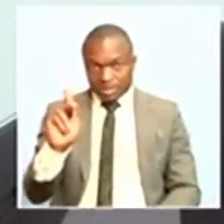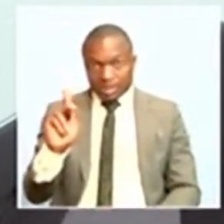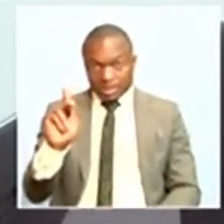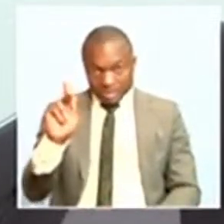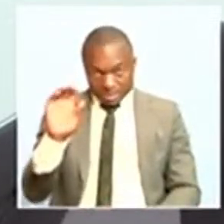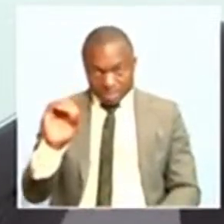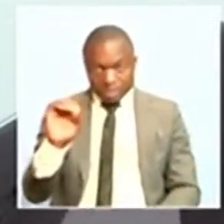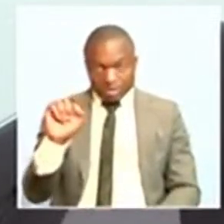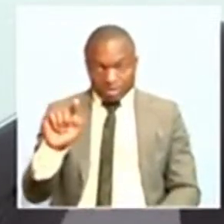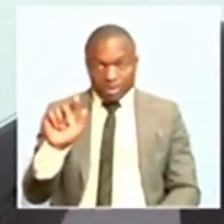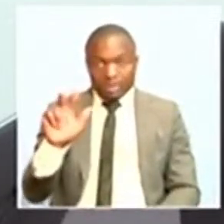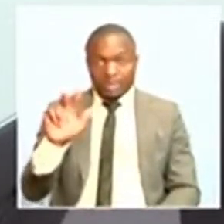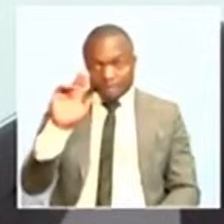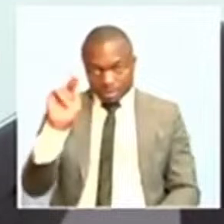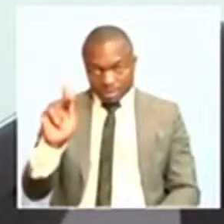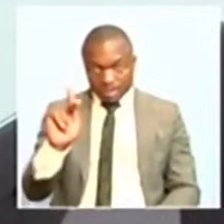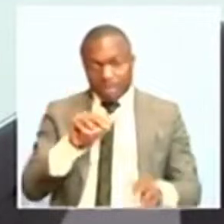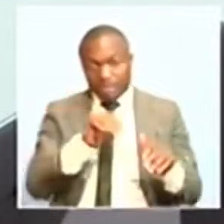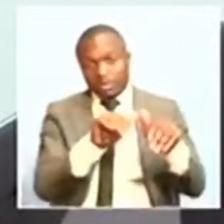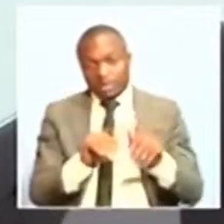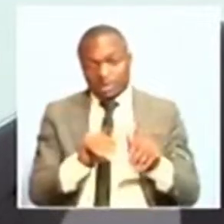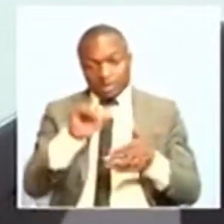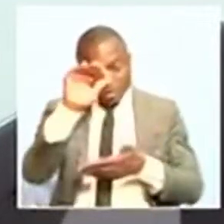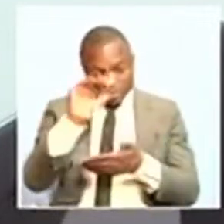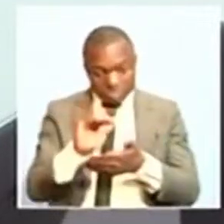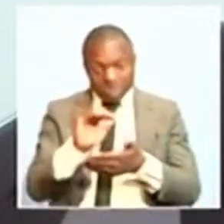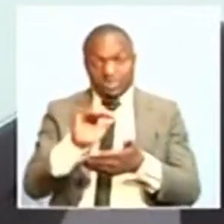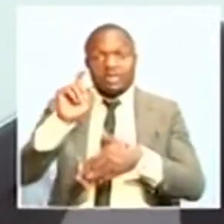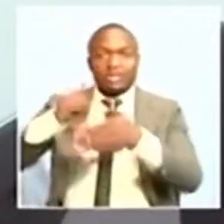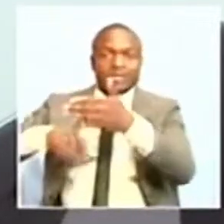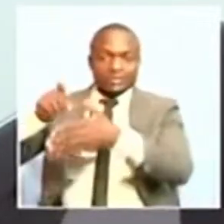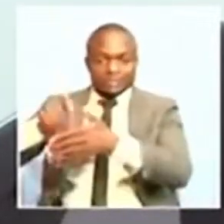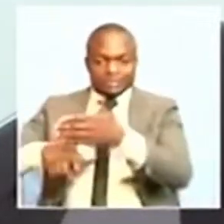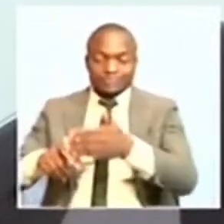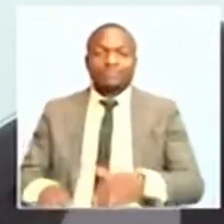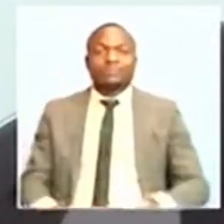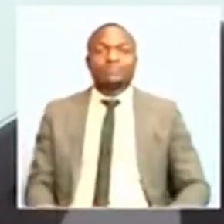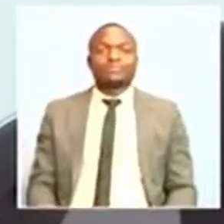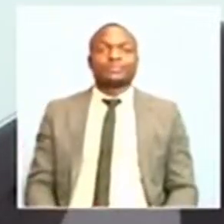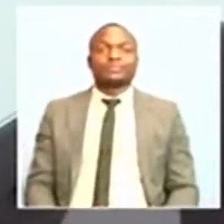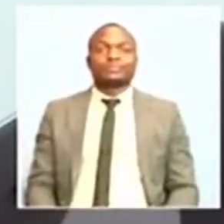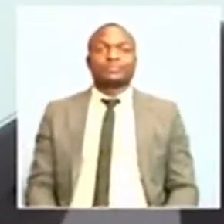kwacha, to avoid tax or reduce their tax liability.